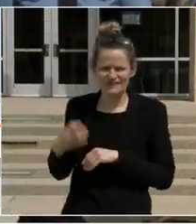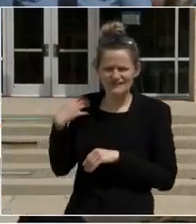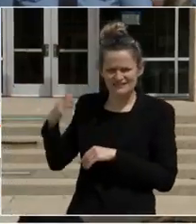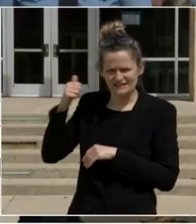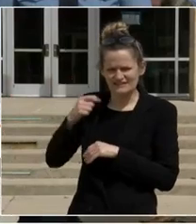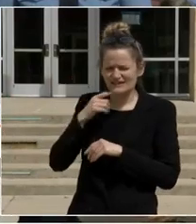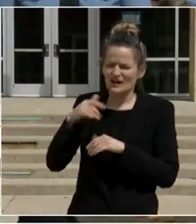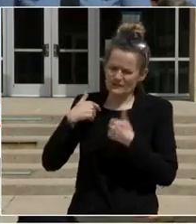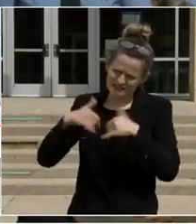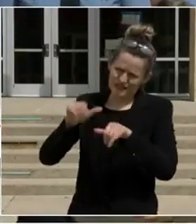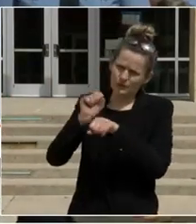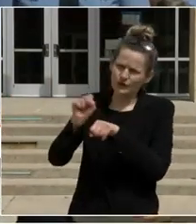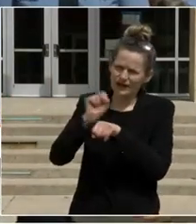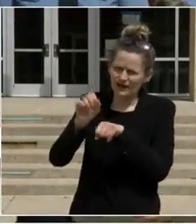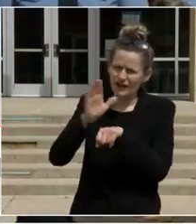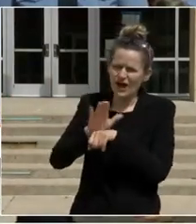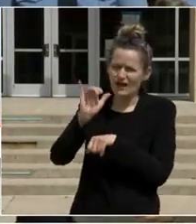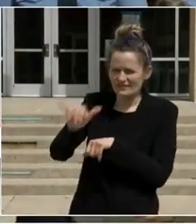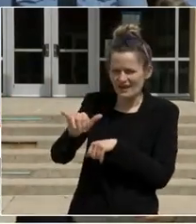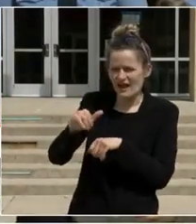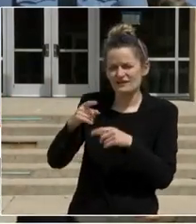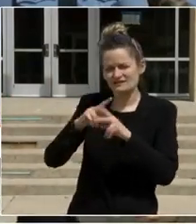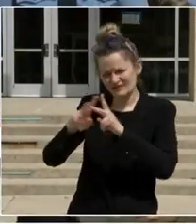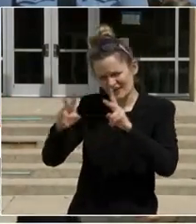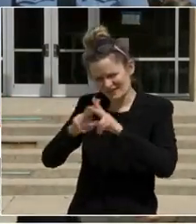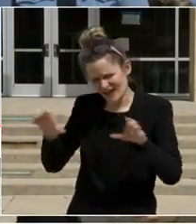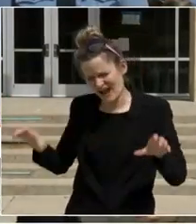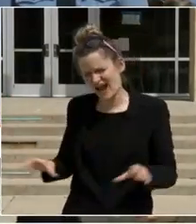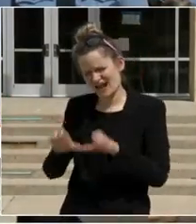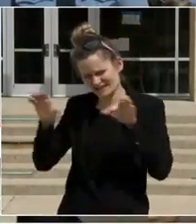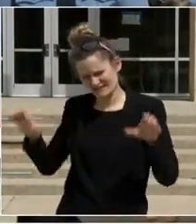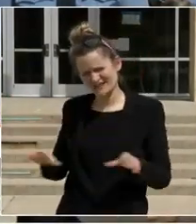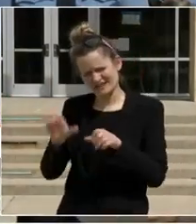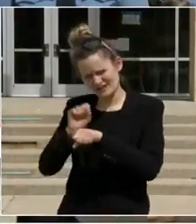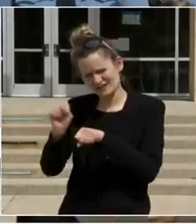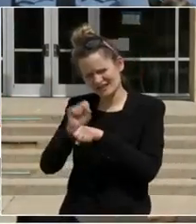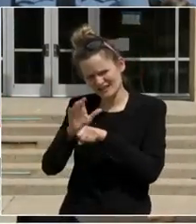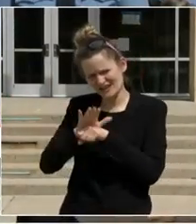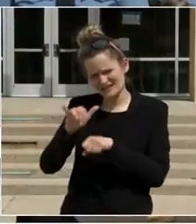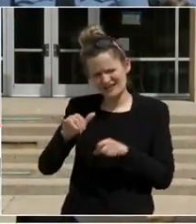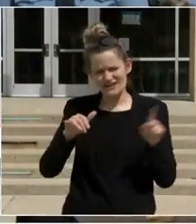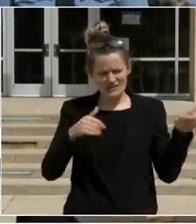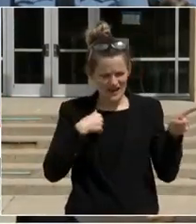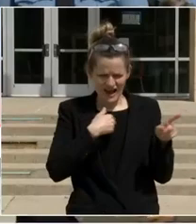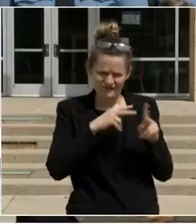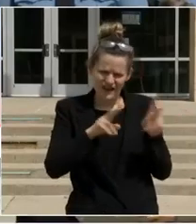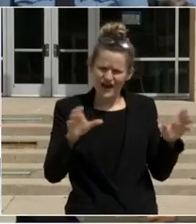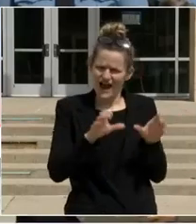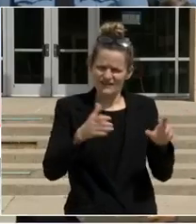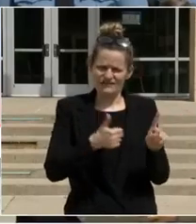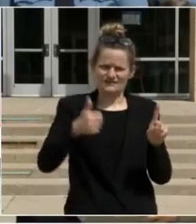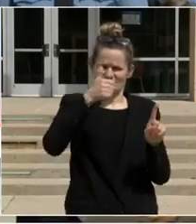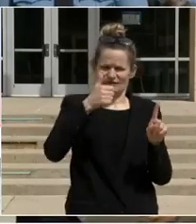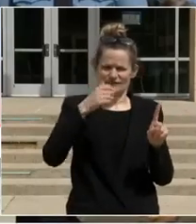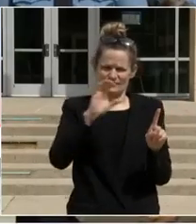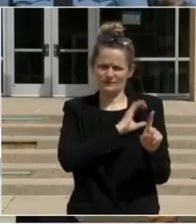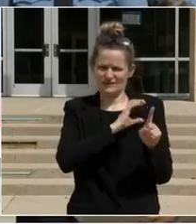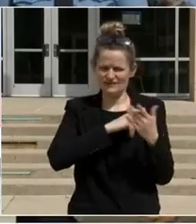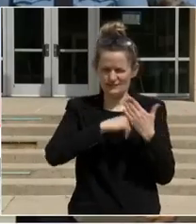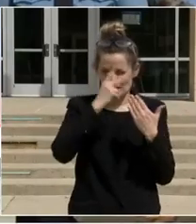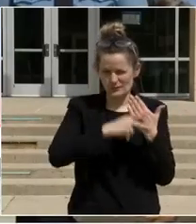where we have a very active senior police officer program. As I mentioned, I'm looking at one of them back there now, Sergeant